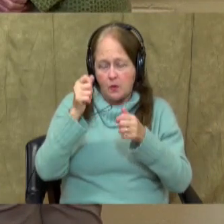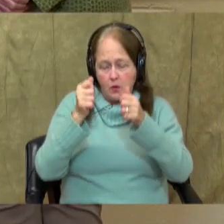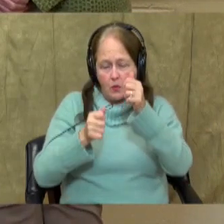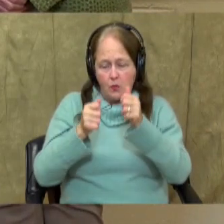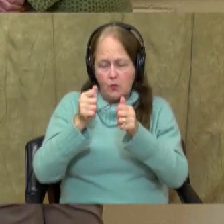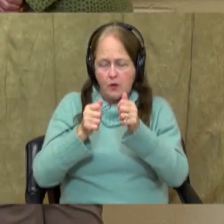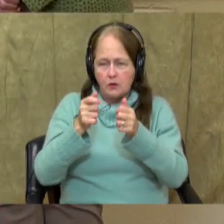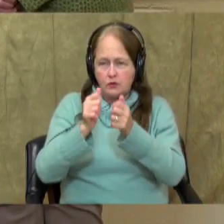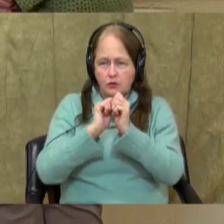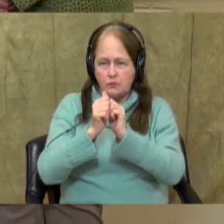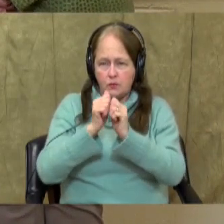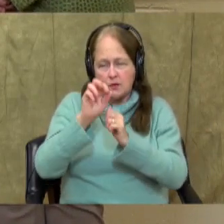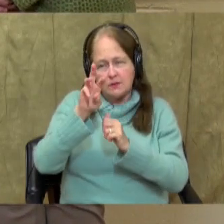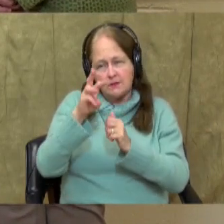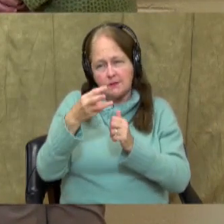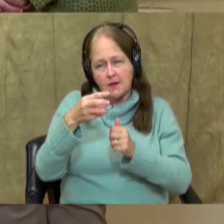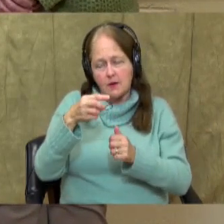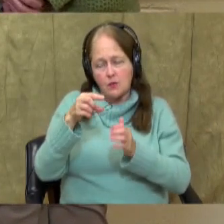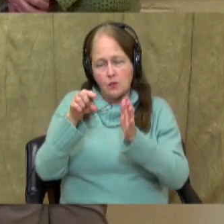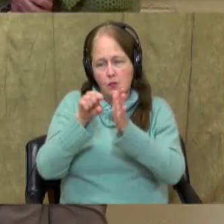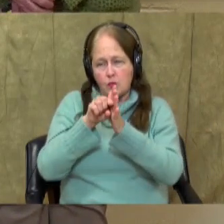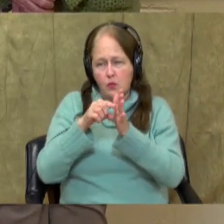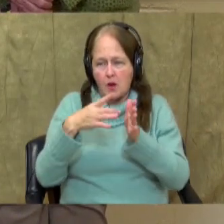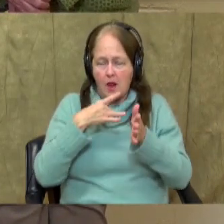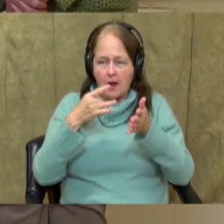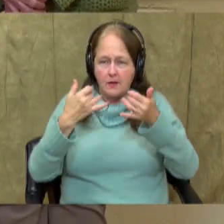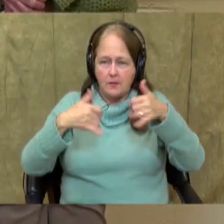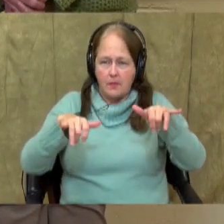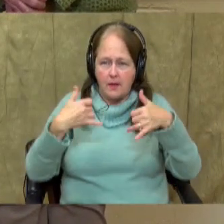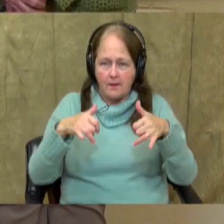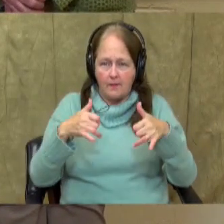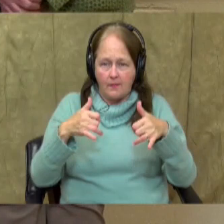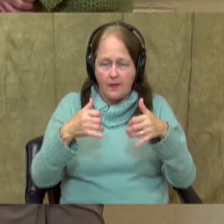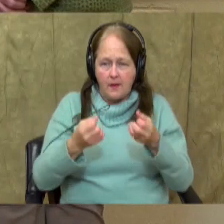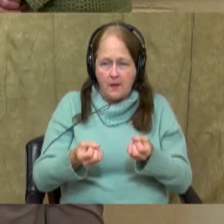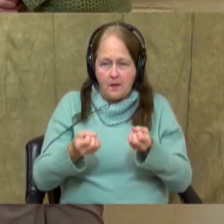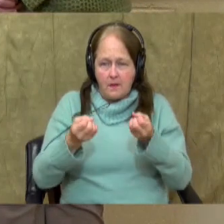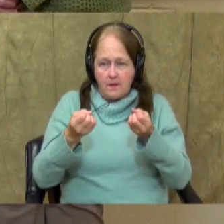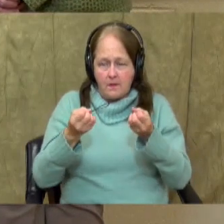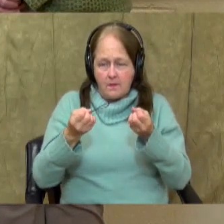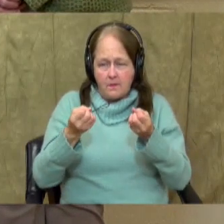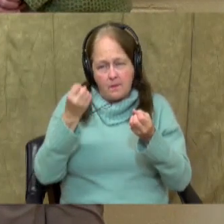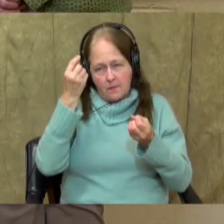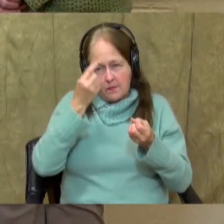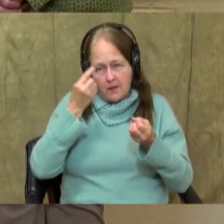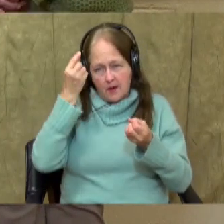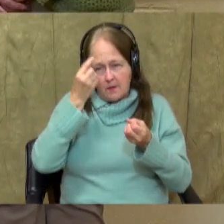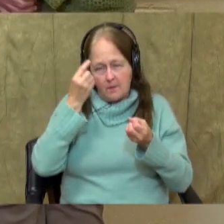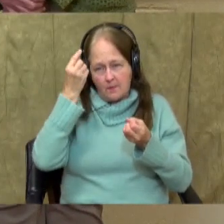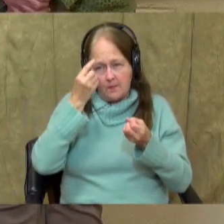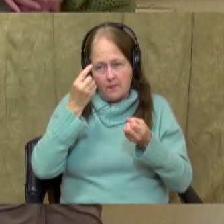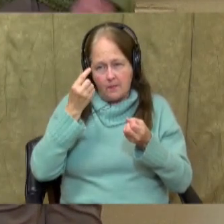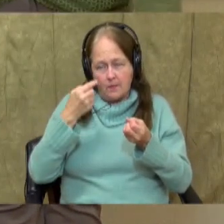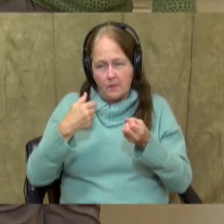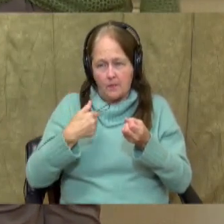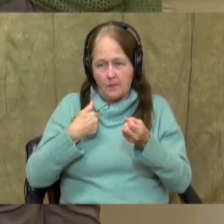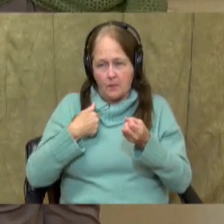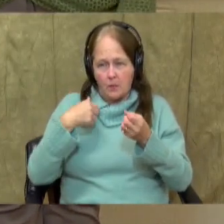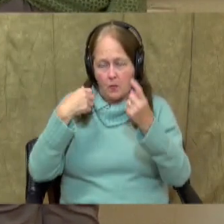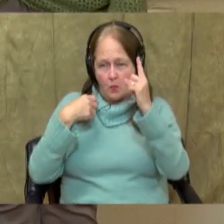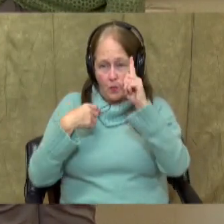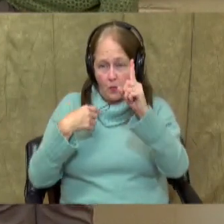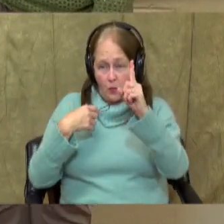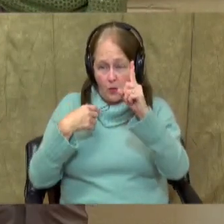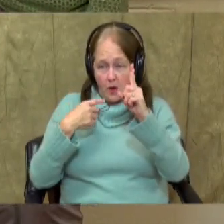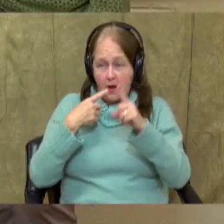Which sports do 6th graders like to play? Okay, I want you to think about that. Am I only going to get